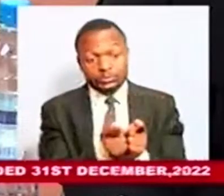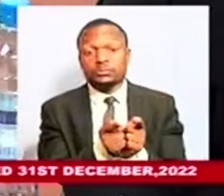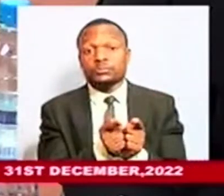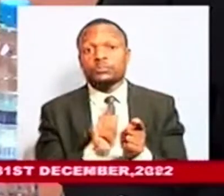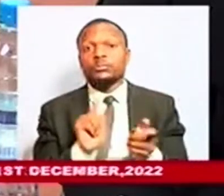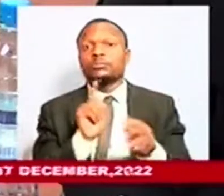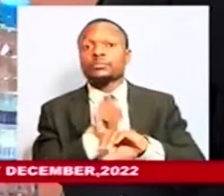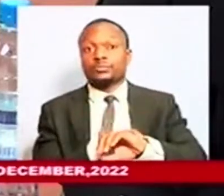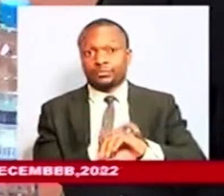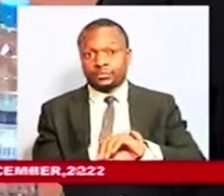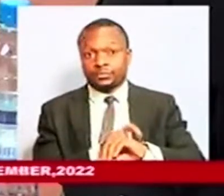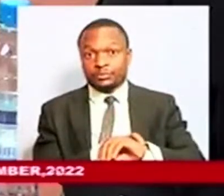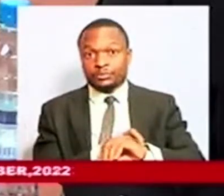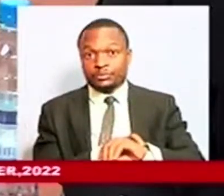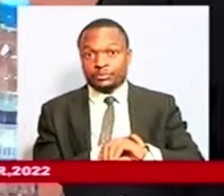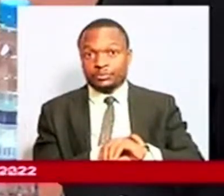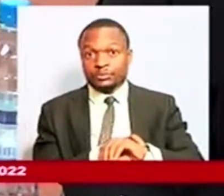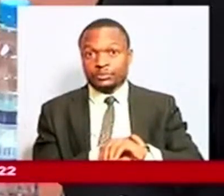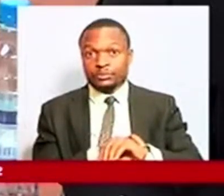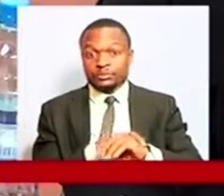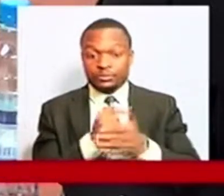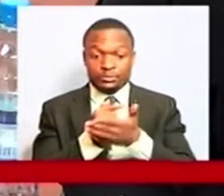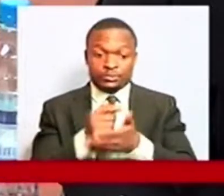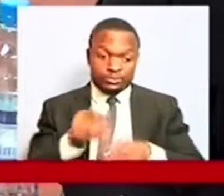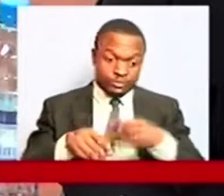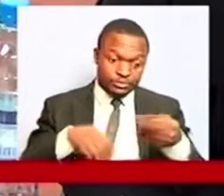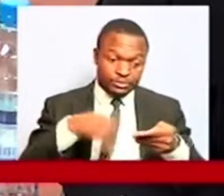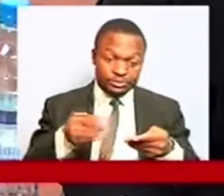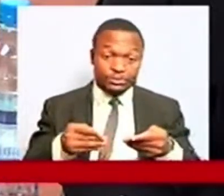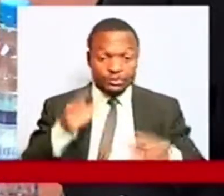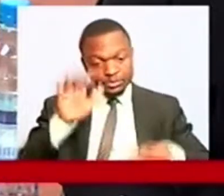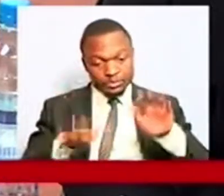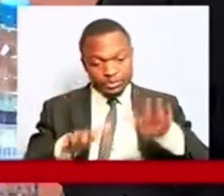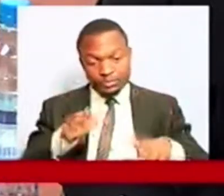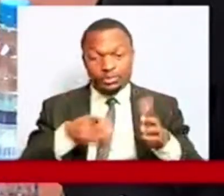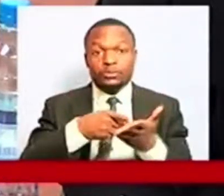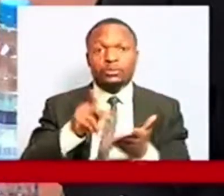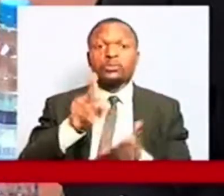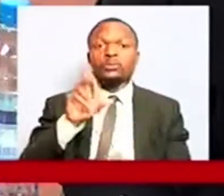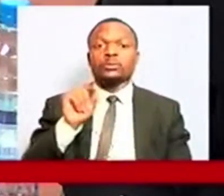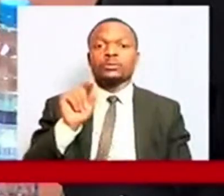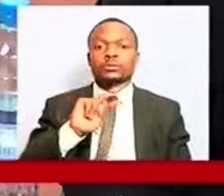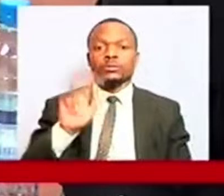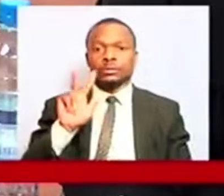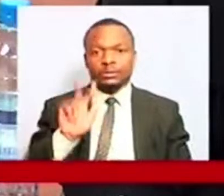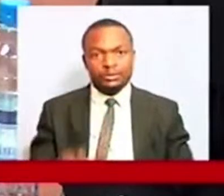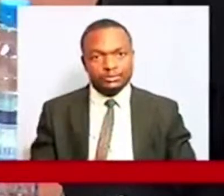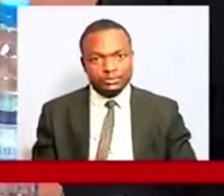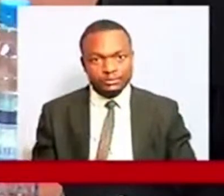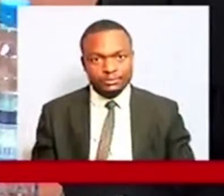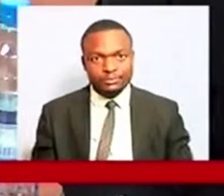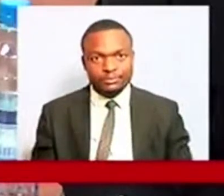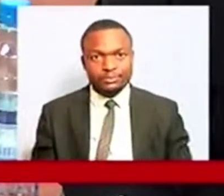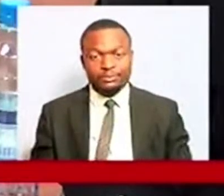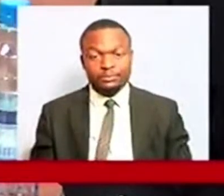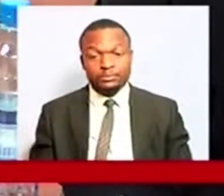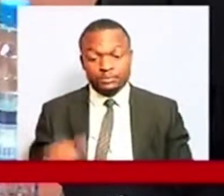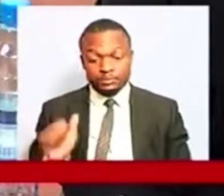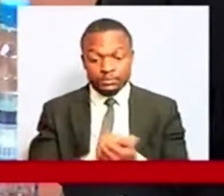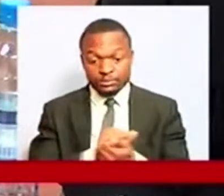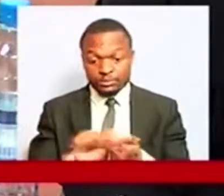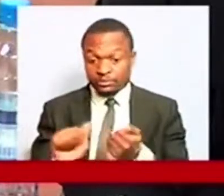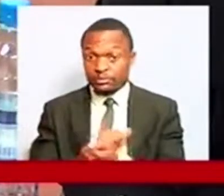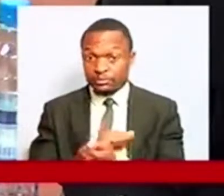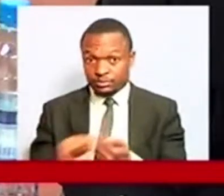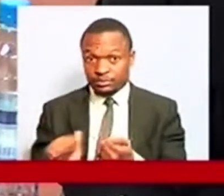of the grants being disbursed. The balance was paid in 2023. Disaster